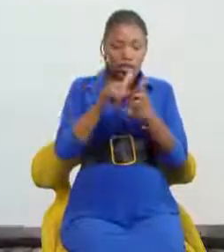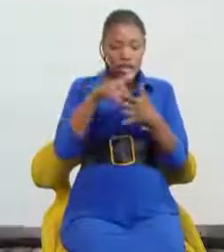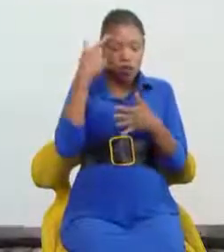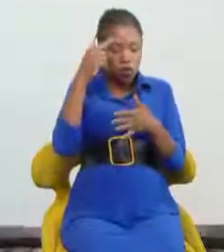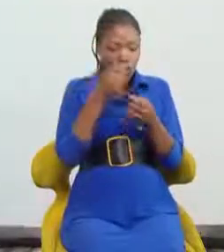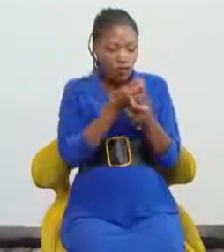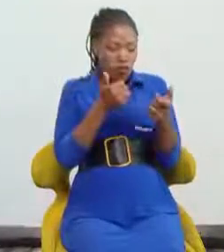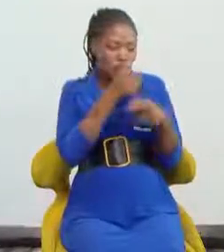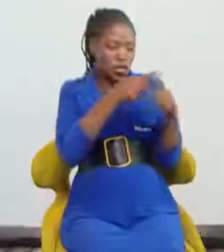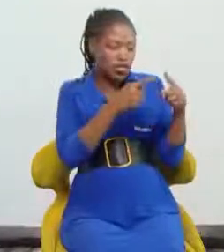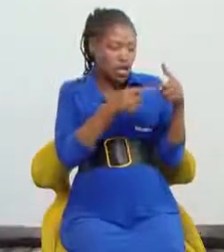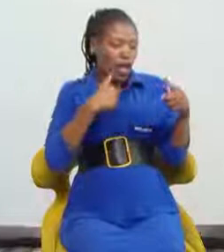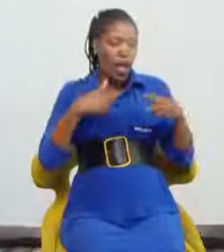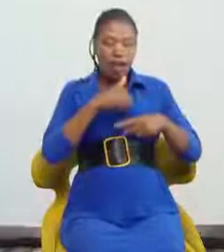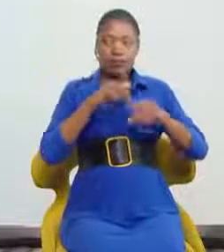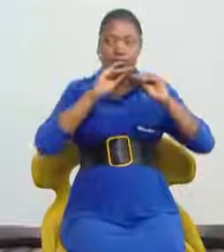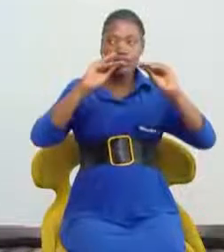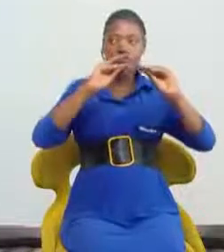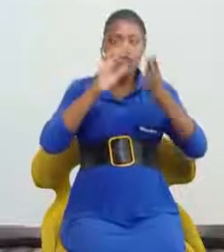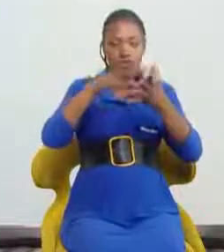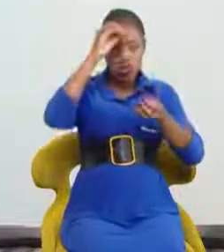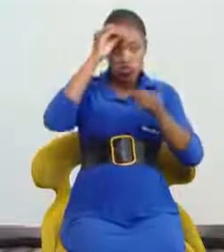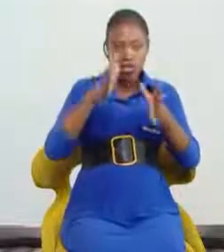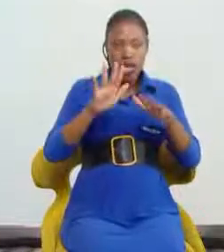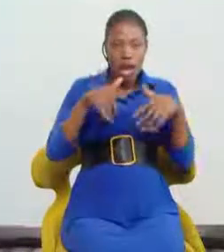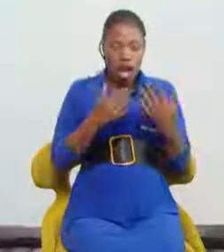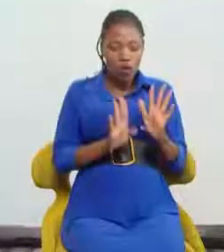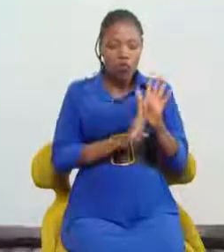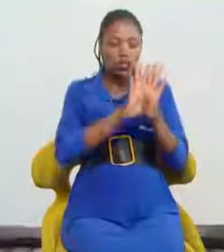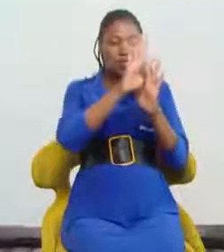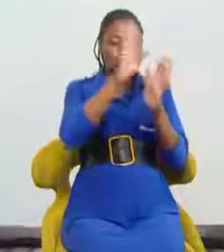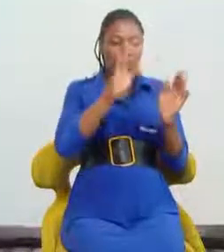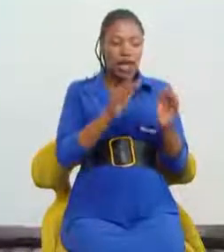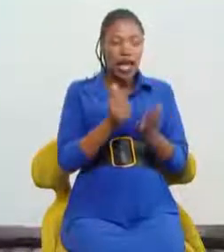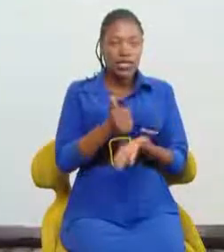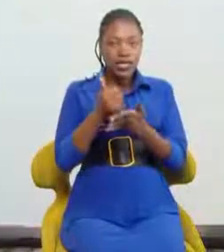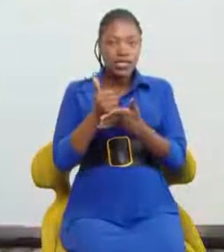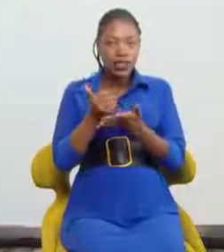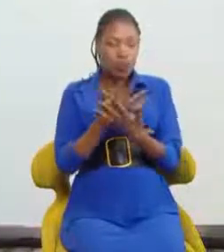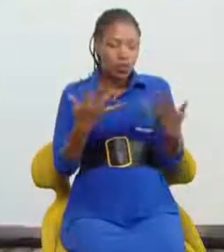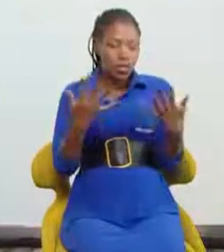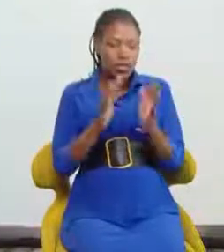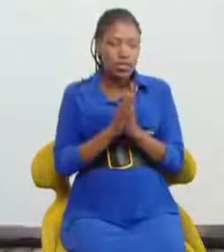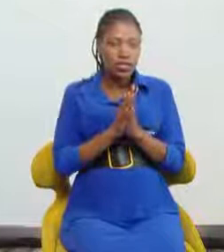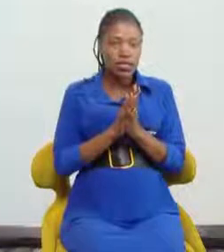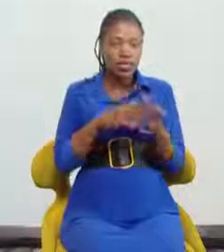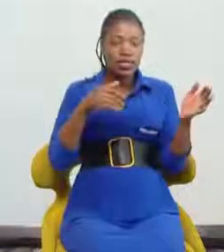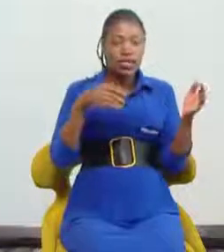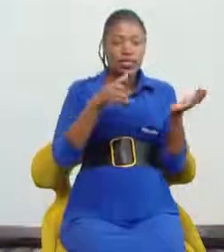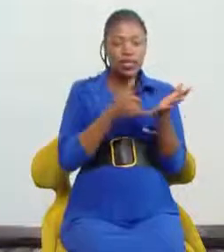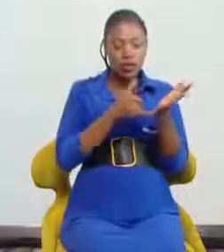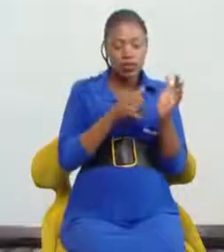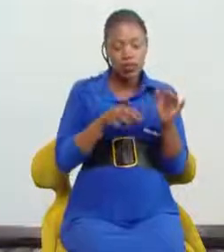And we teach students how to develop assistive products and digital